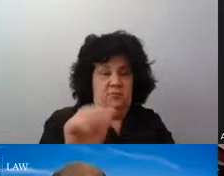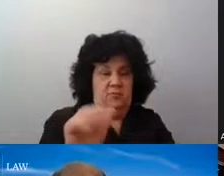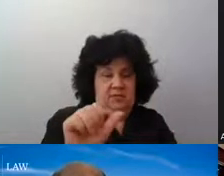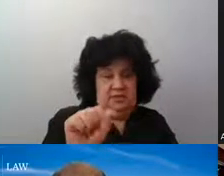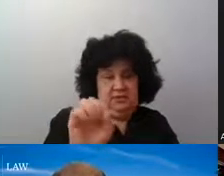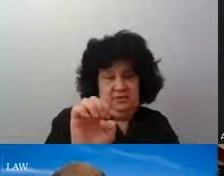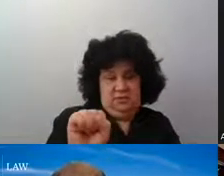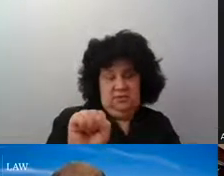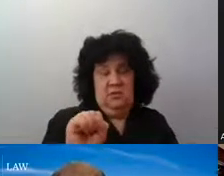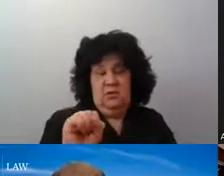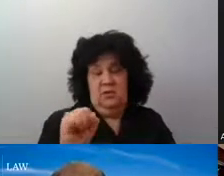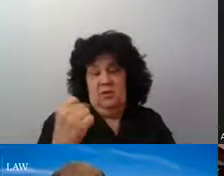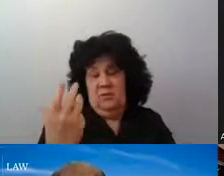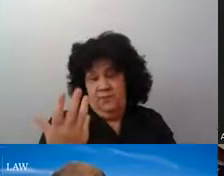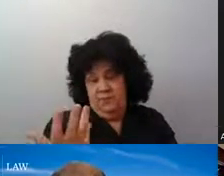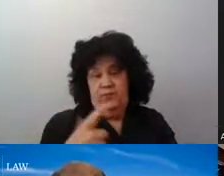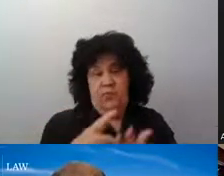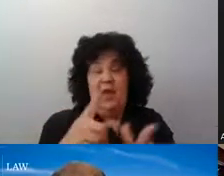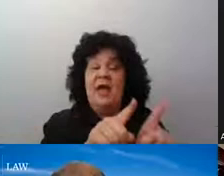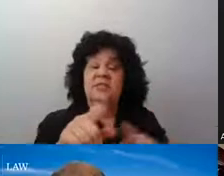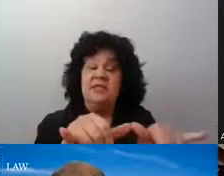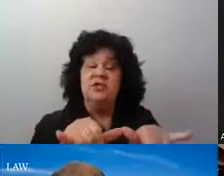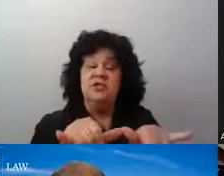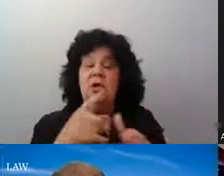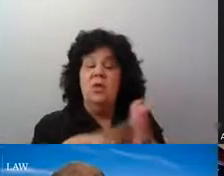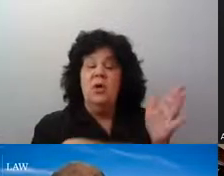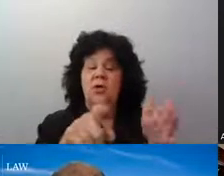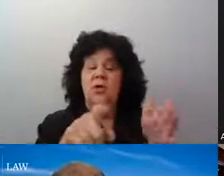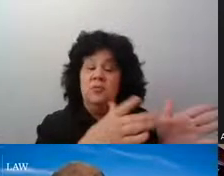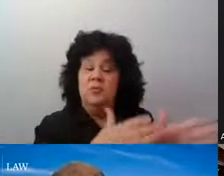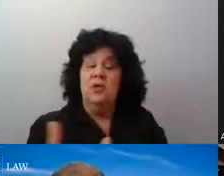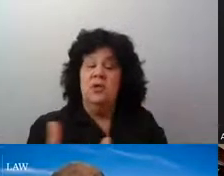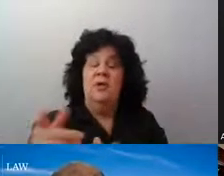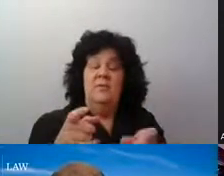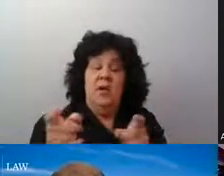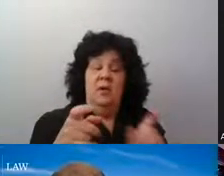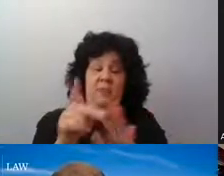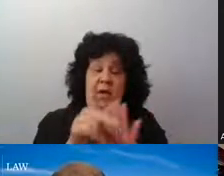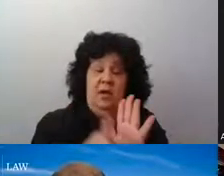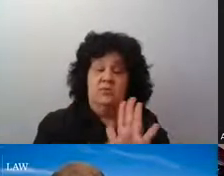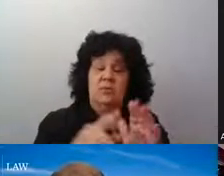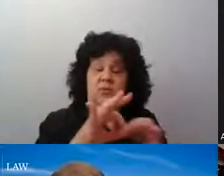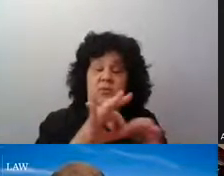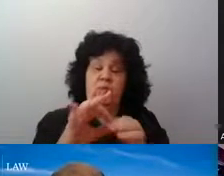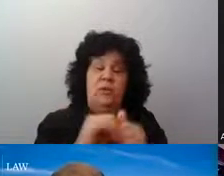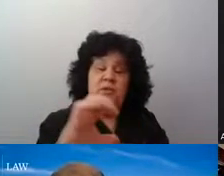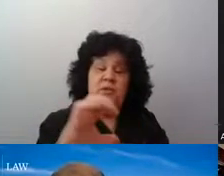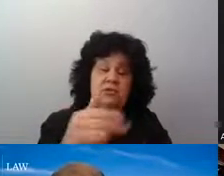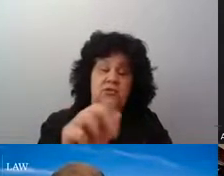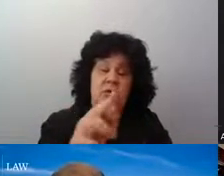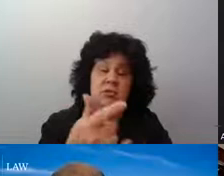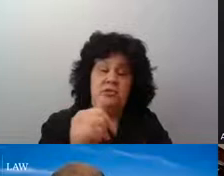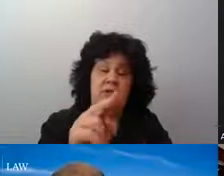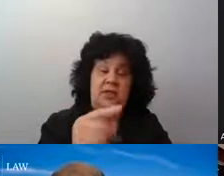when designing it as an engineer? What do you need to do about managing the policies around charging stations and buildings as from